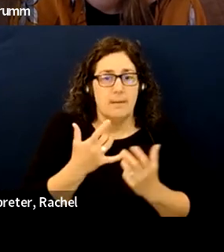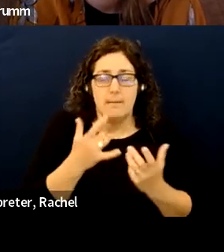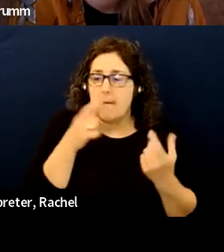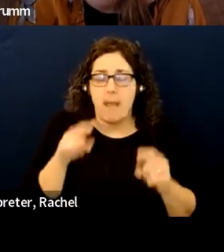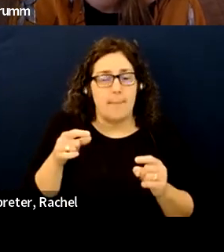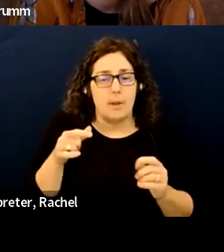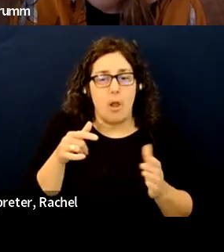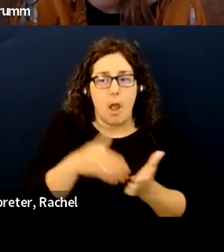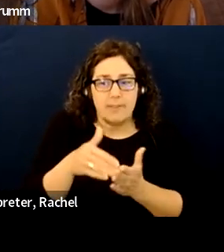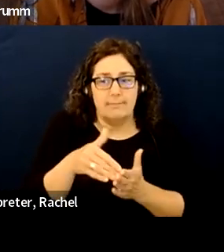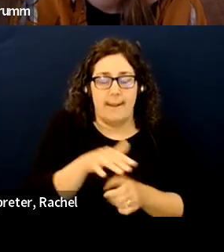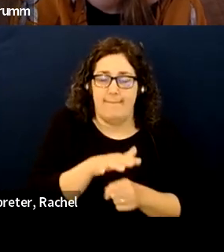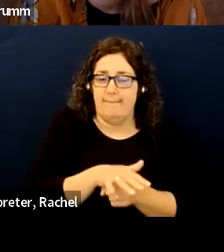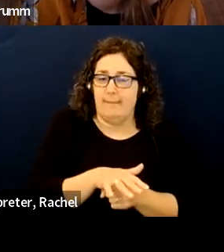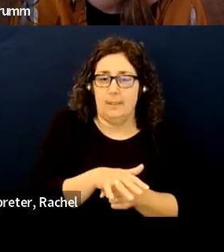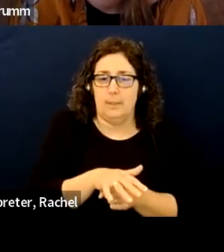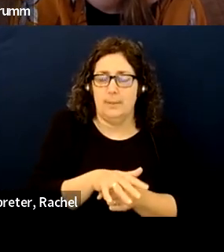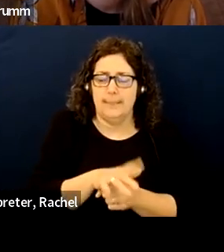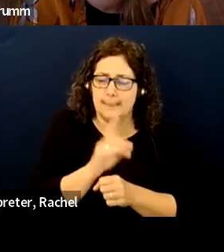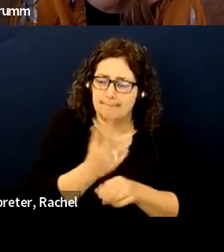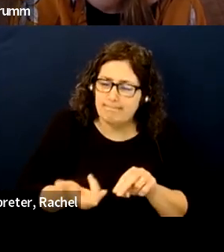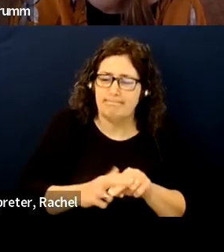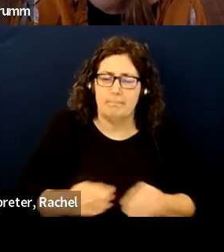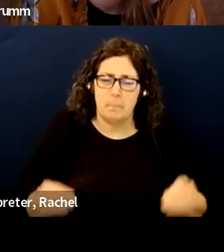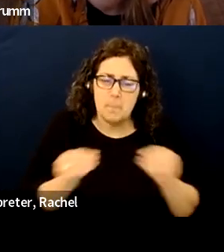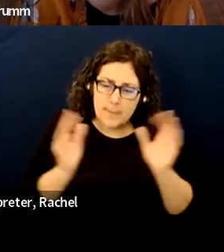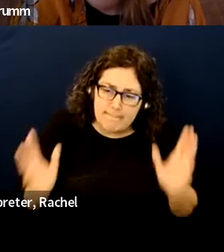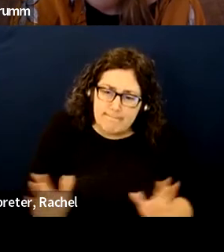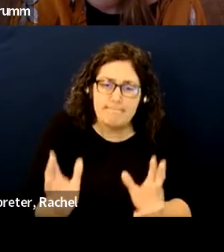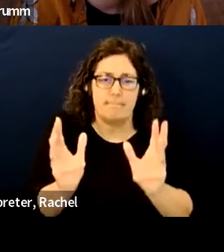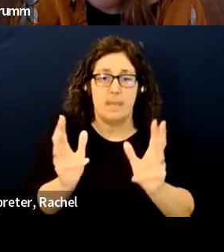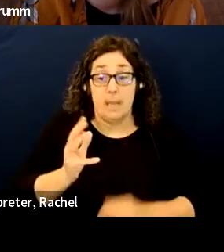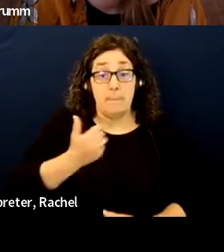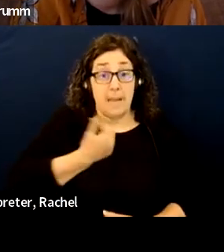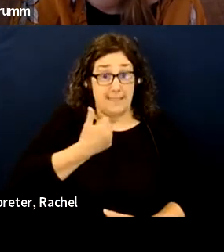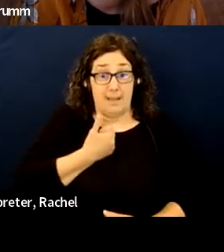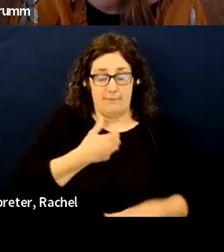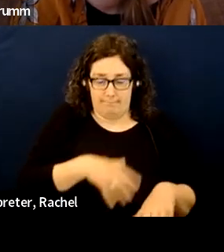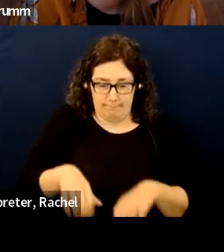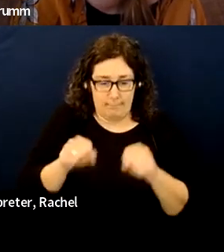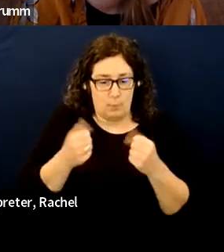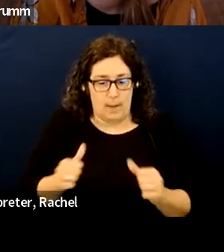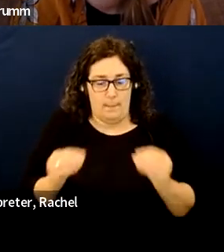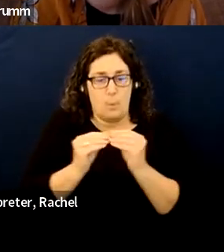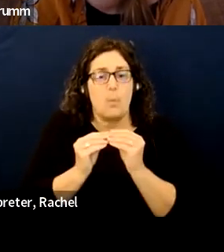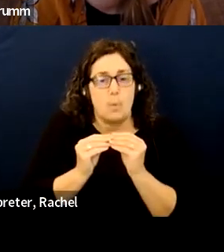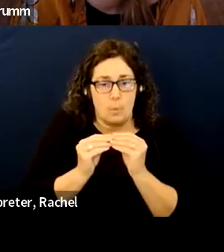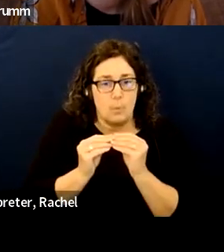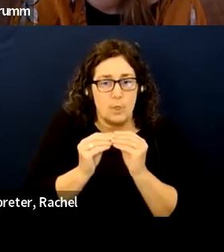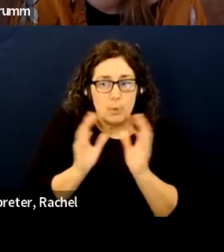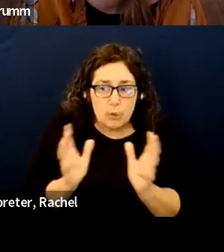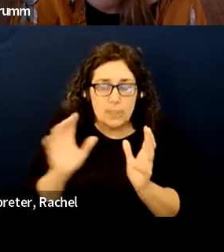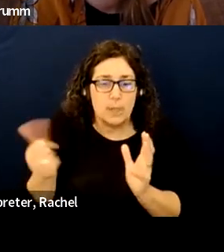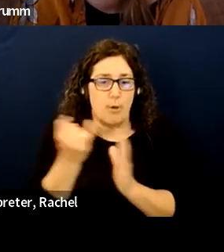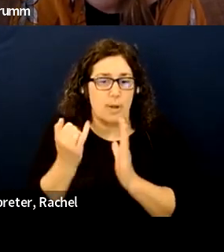often enough. And it's something that I'm trying to, in my own practice, to try to do more of and to encourage other folks to do